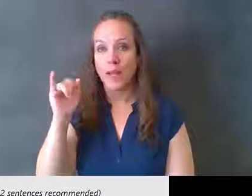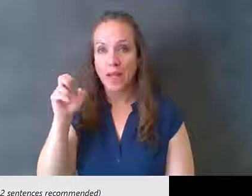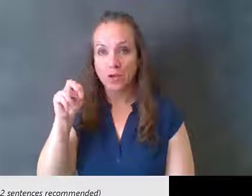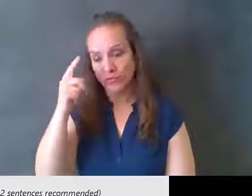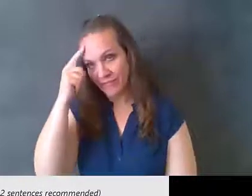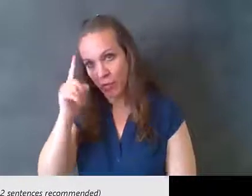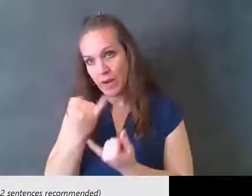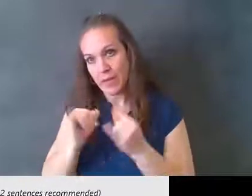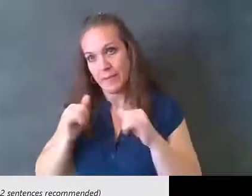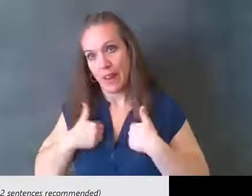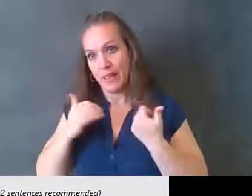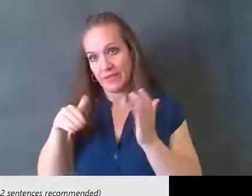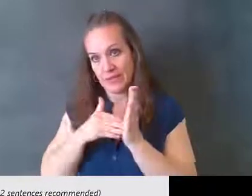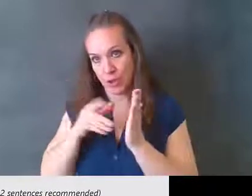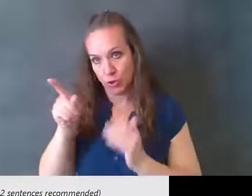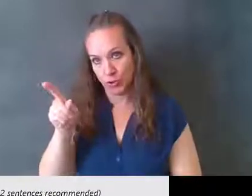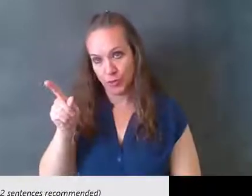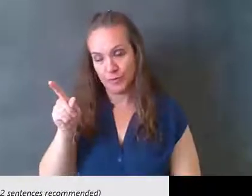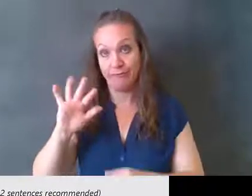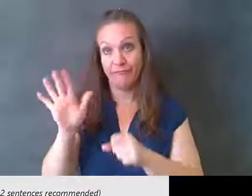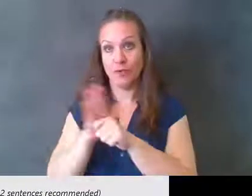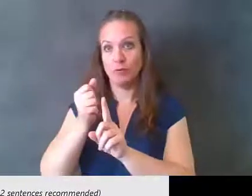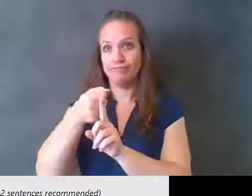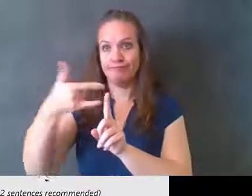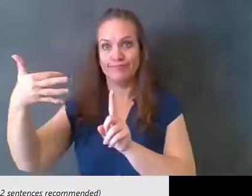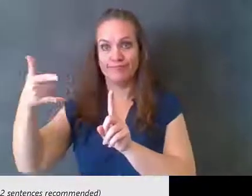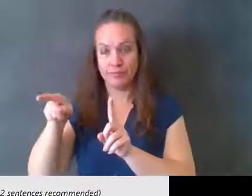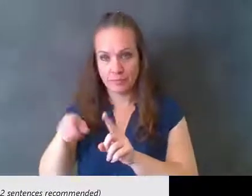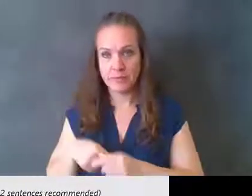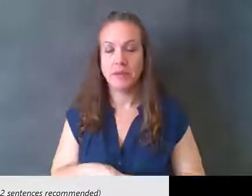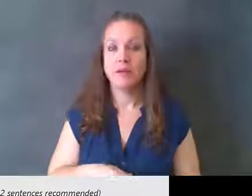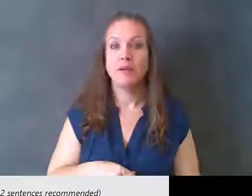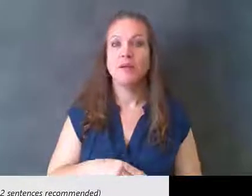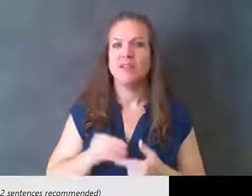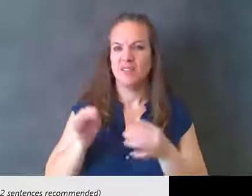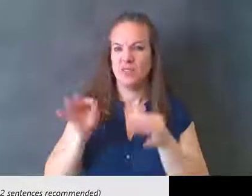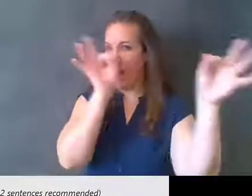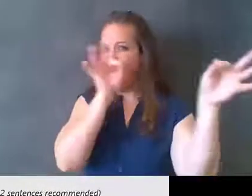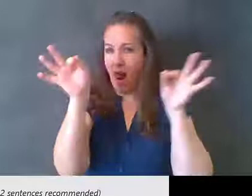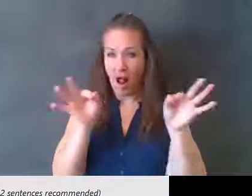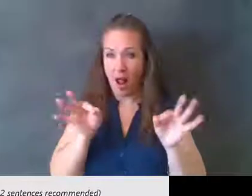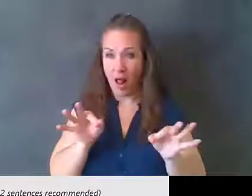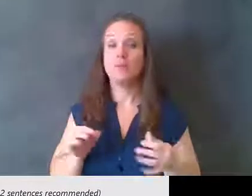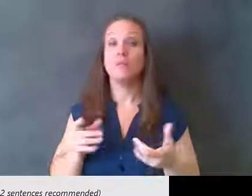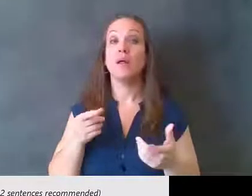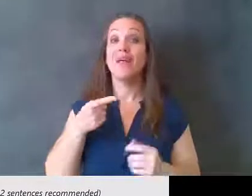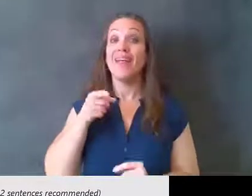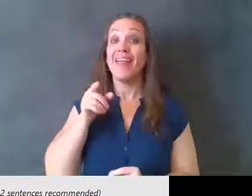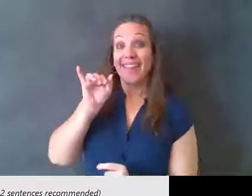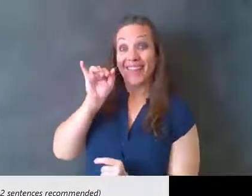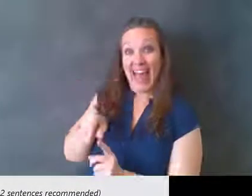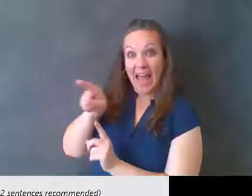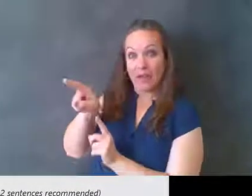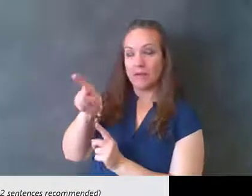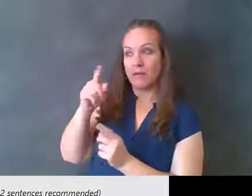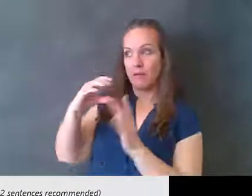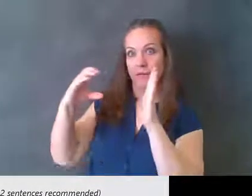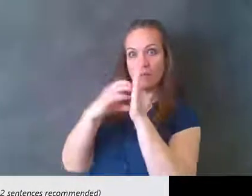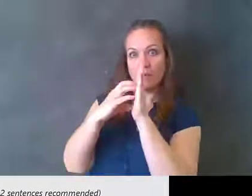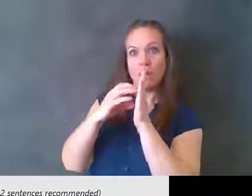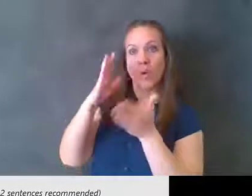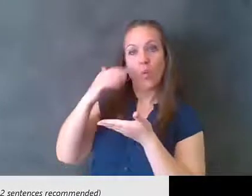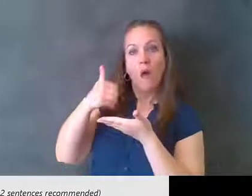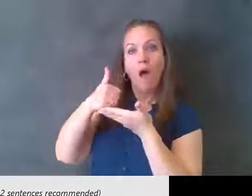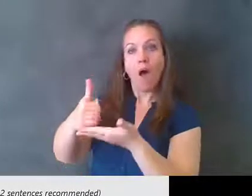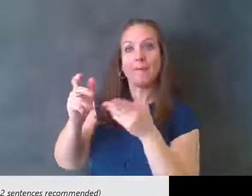Centers. So in this scenario, we're picking from different logos. That is giving more context, so folks will know what makes